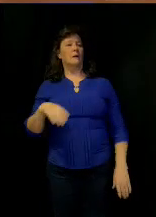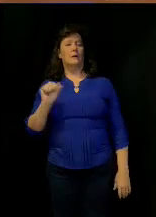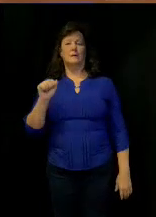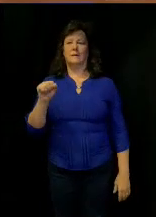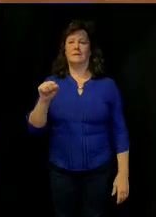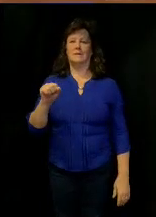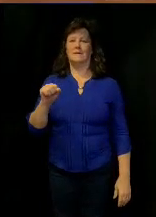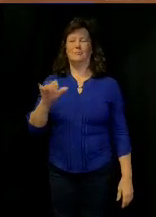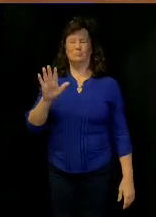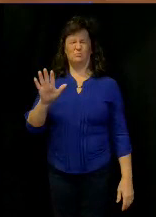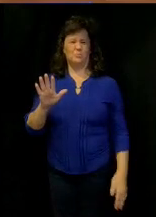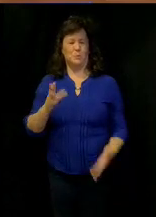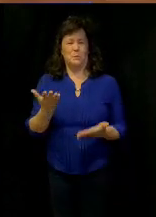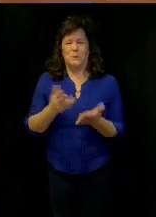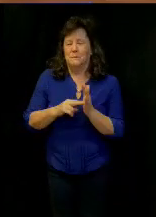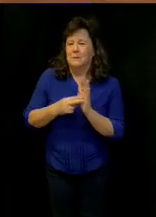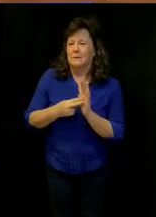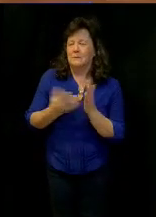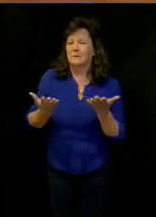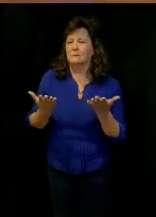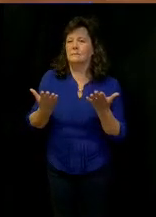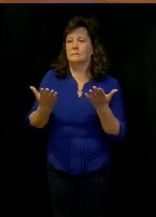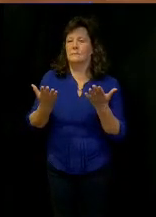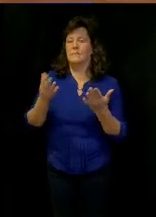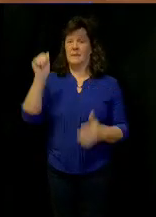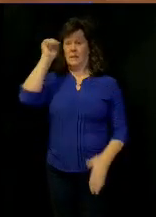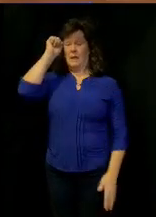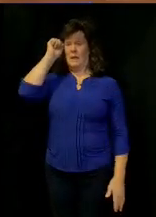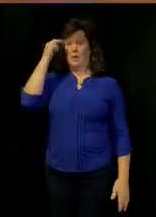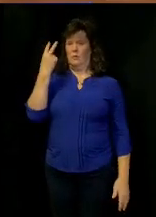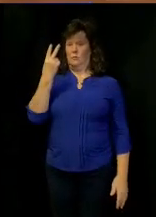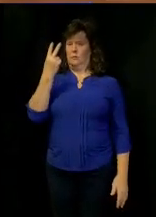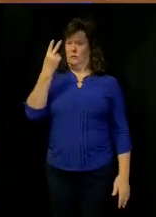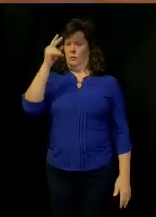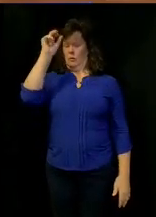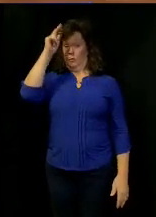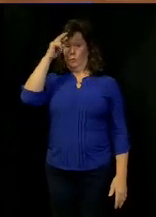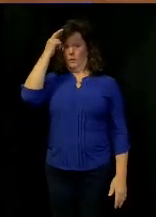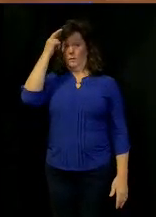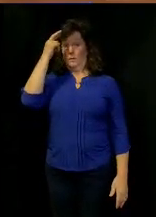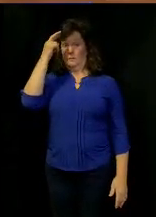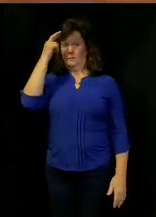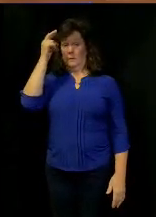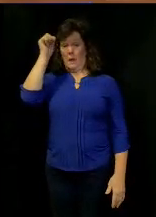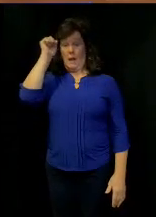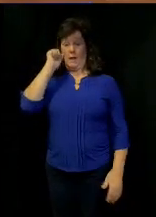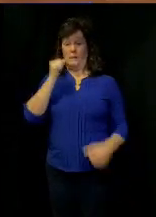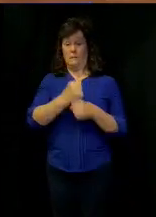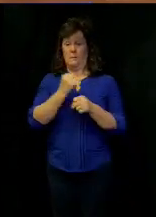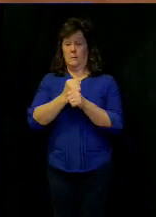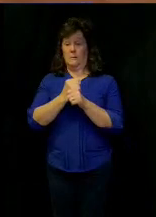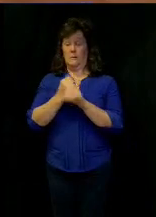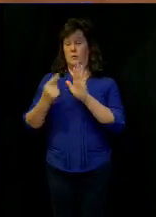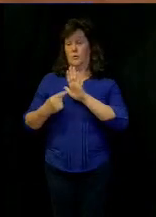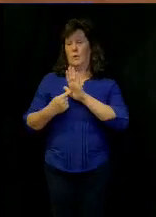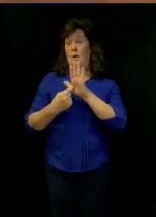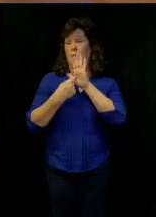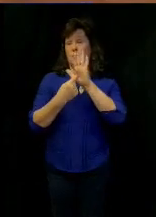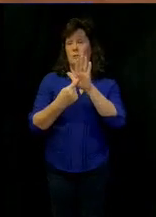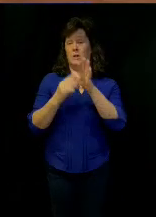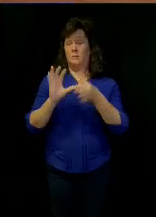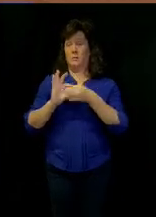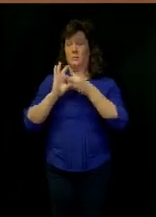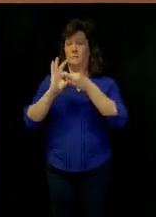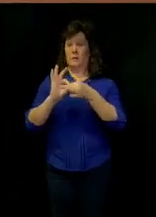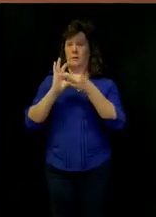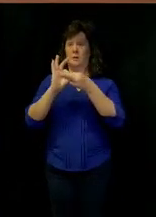Well, you say, well, what do you mean by that? Well, Adam, there was two reasons that Adam was made. Representation,